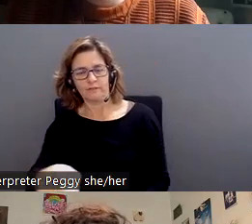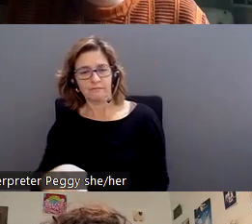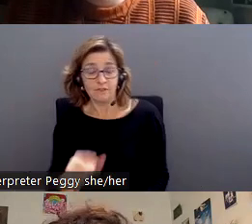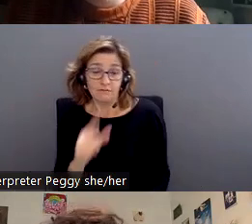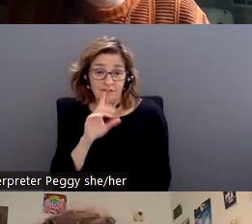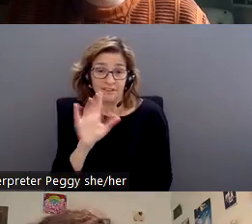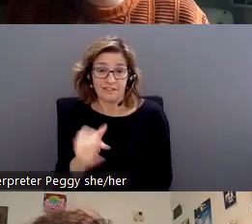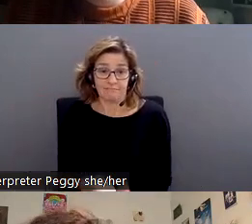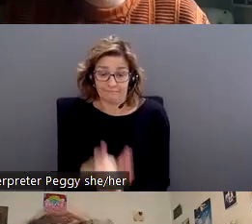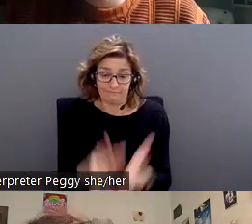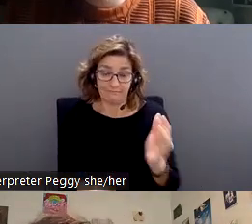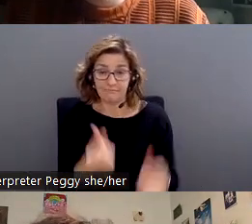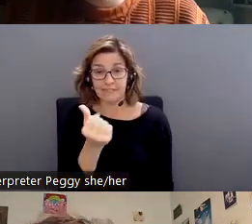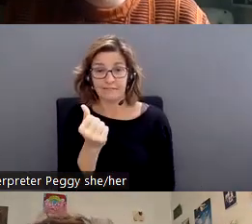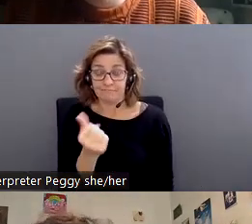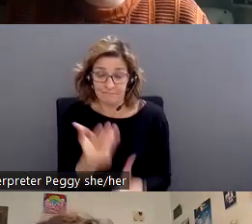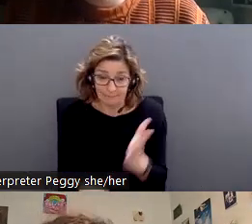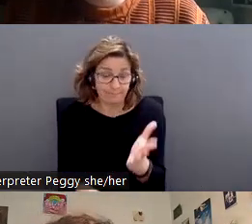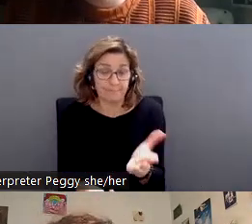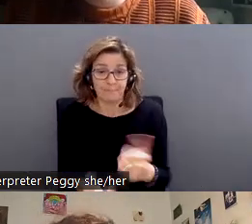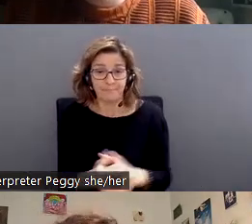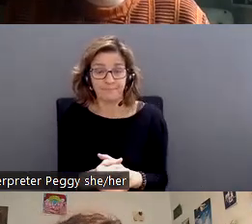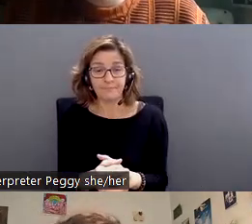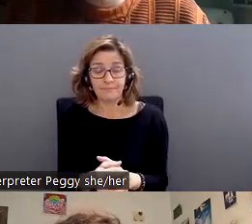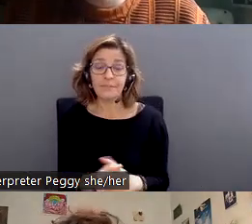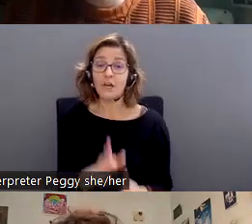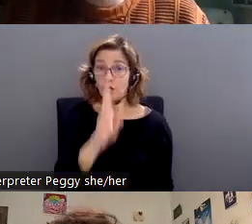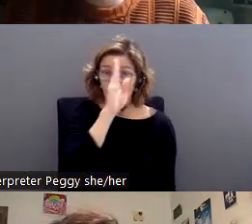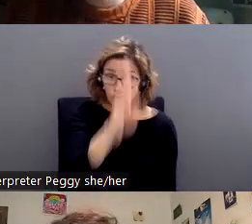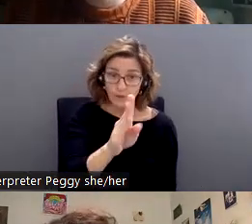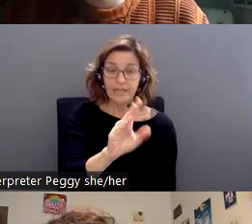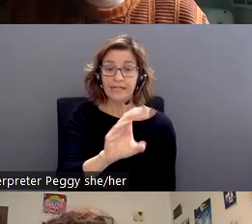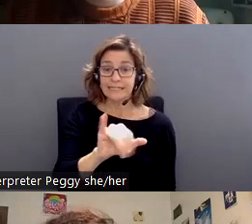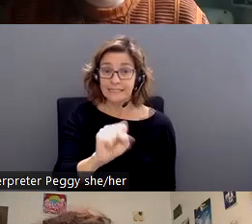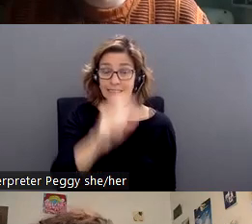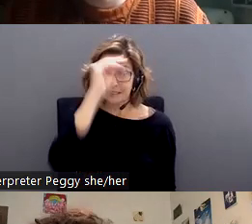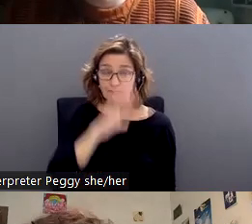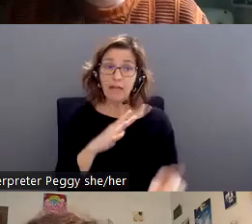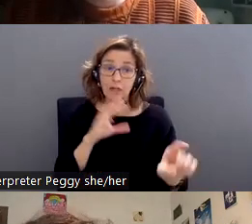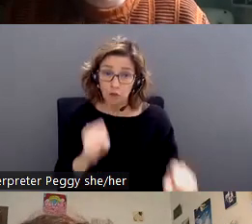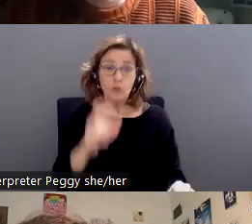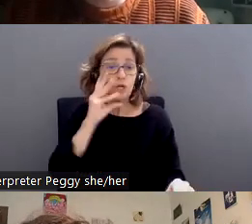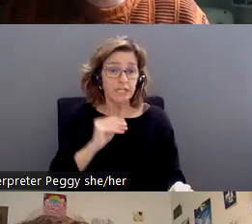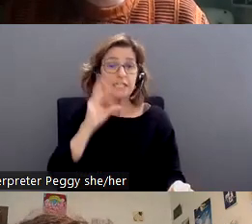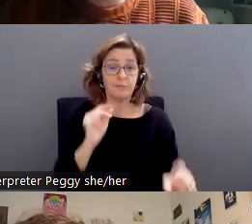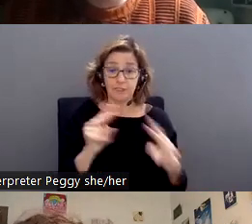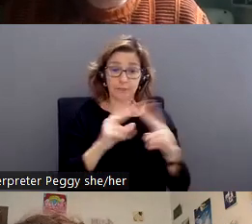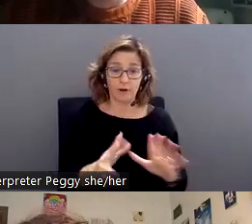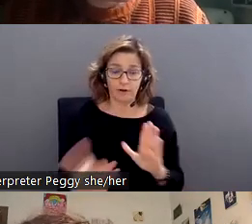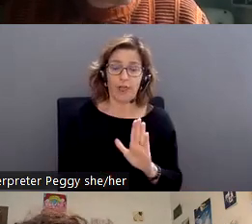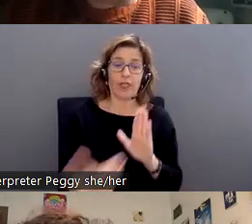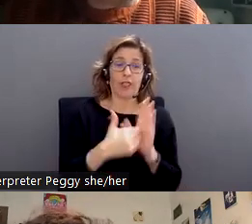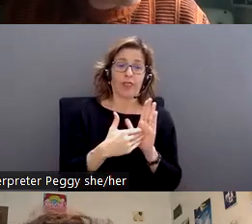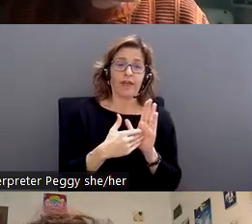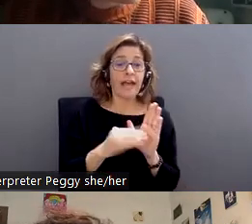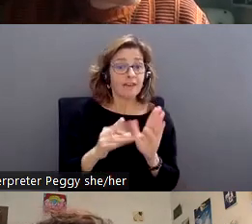situations. Of course, straight cis men can also experience violence at the hands of their straight cis